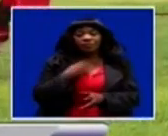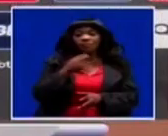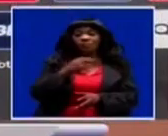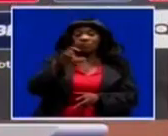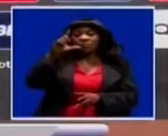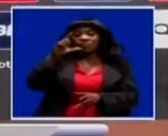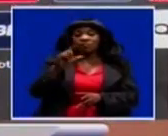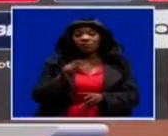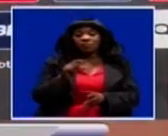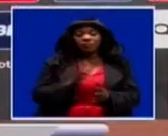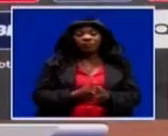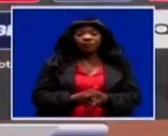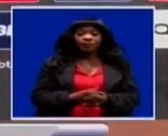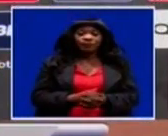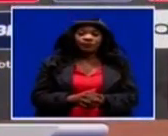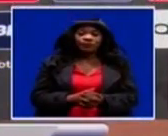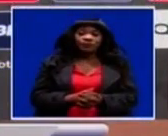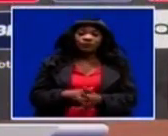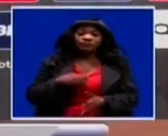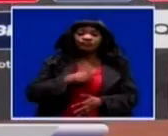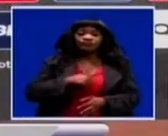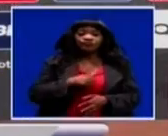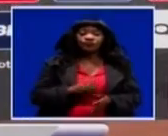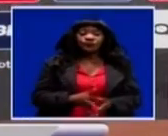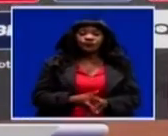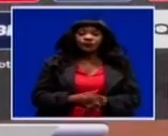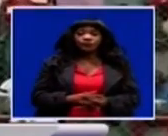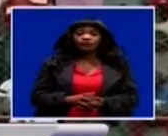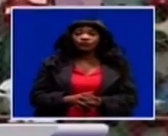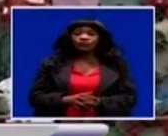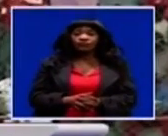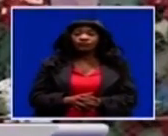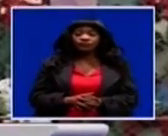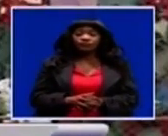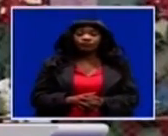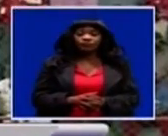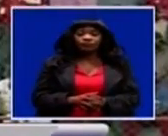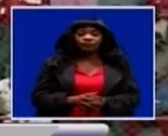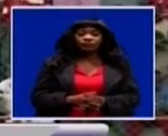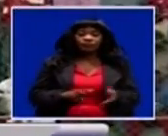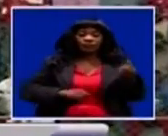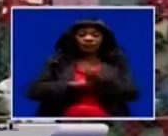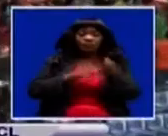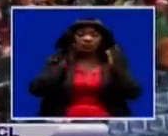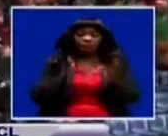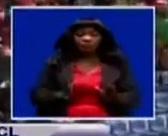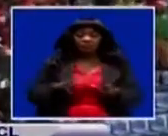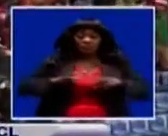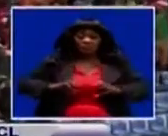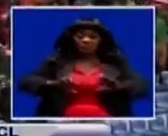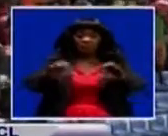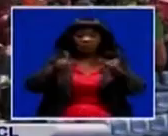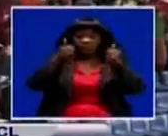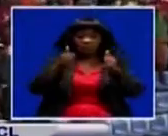we'll be missing 2 players, Beniba and Duncan Rutino. Fans are expected to remain disciplined during the encounter